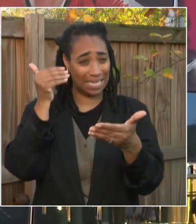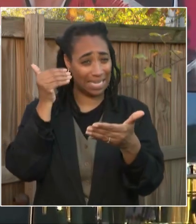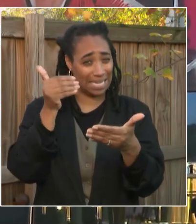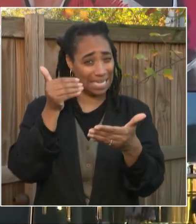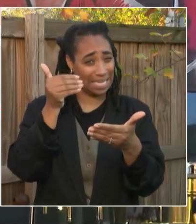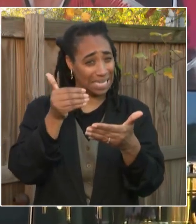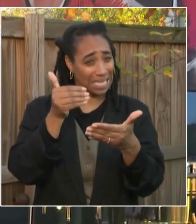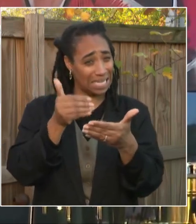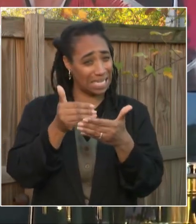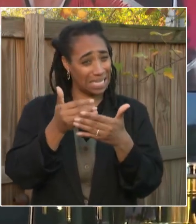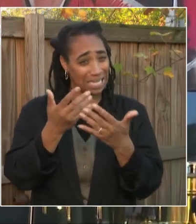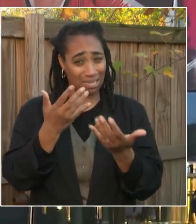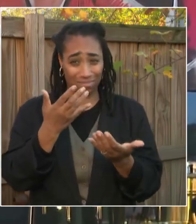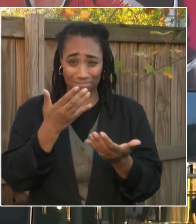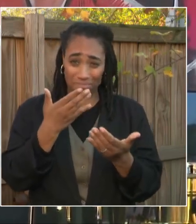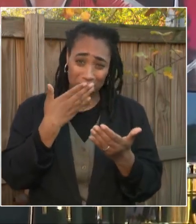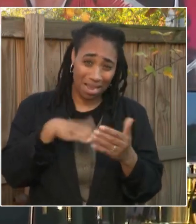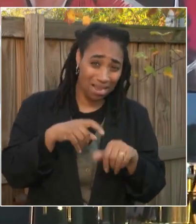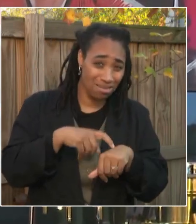together and fight together.